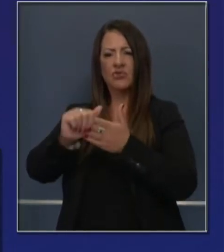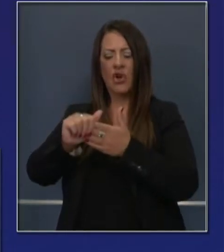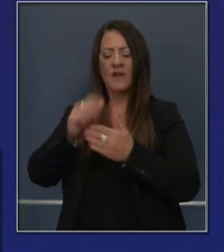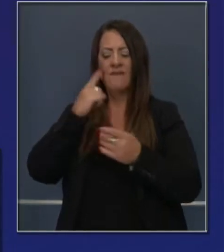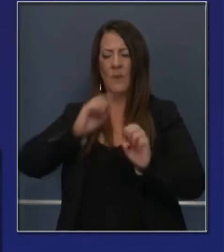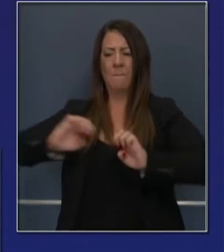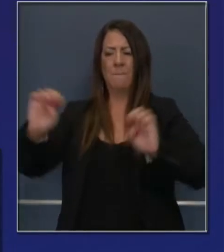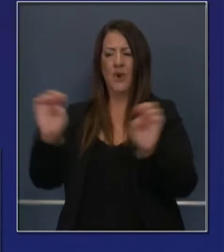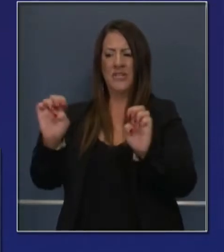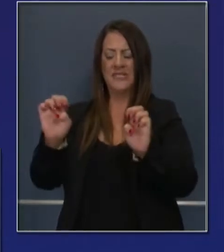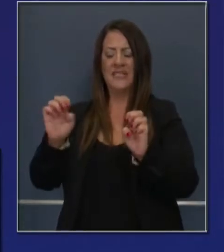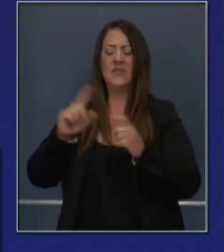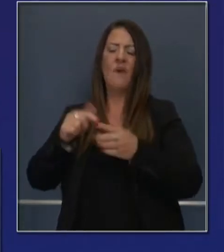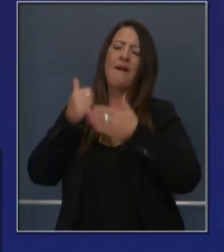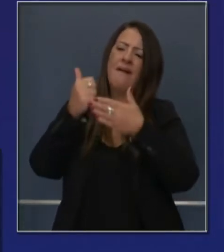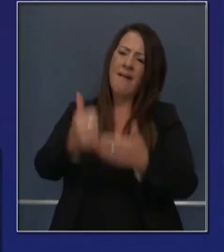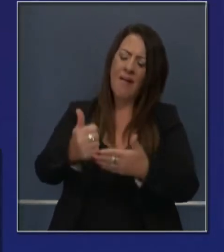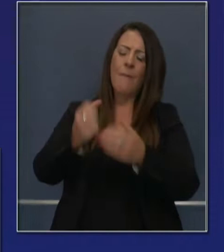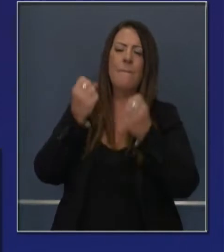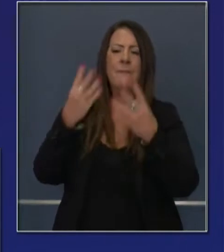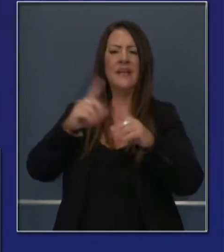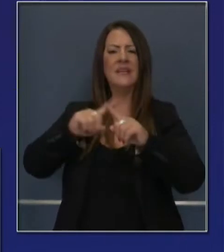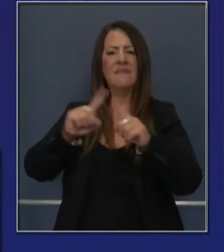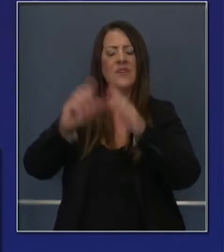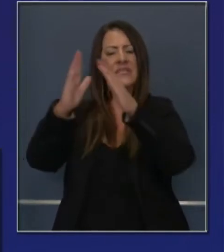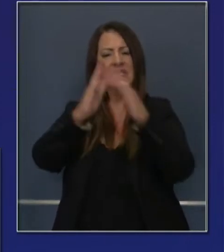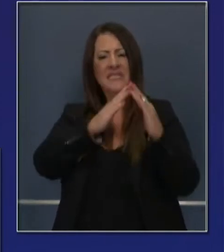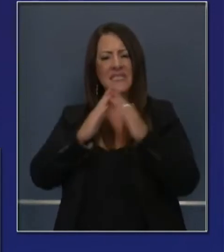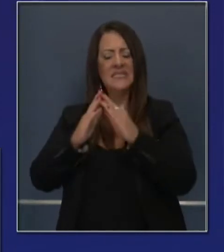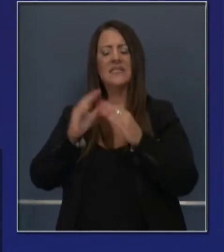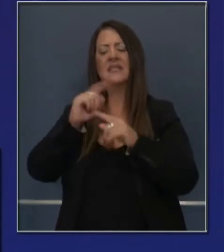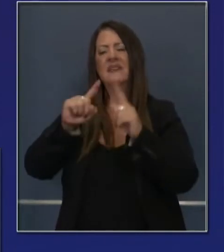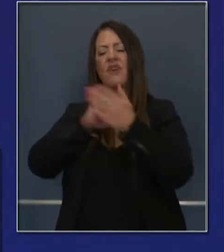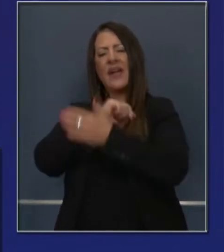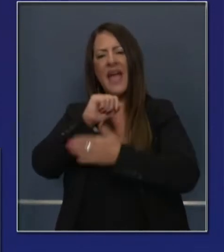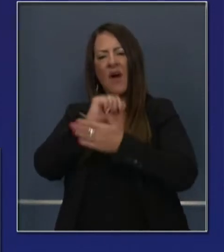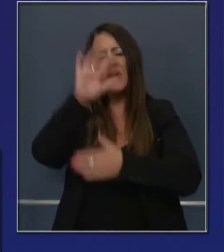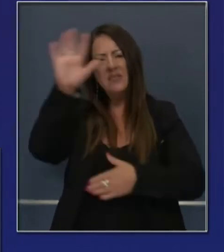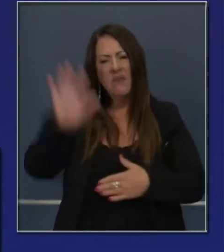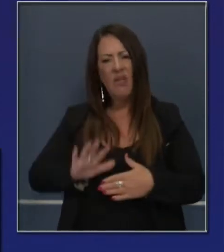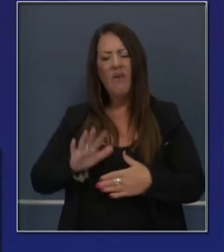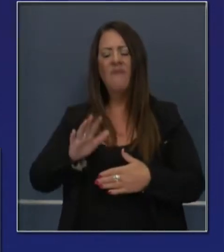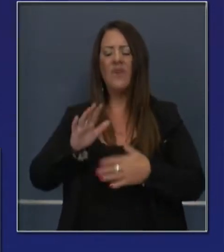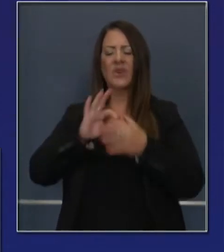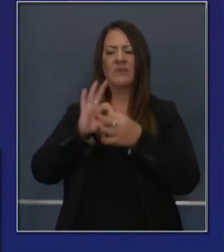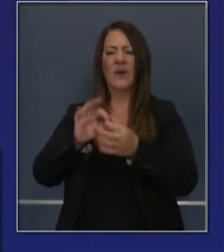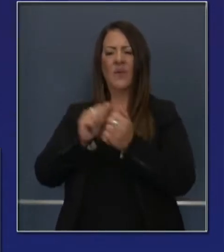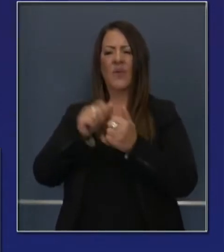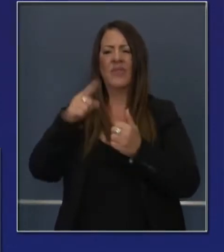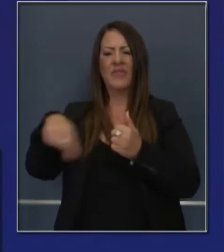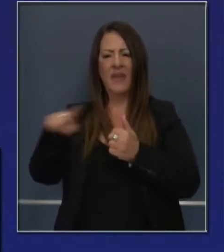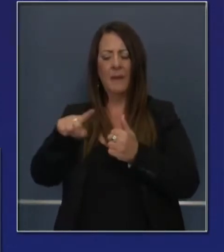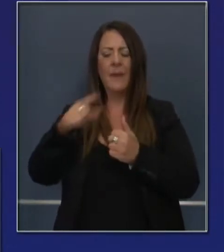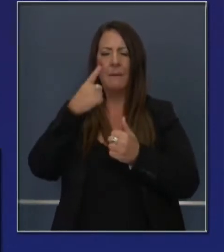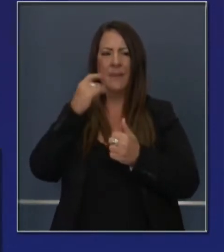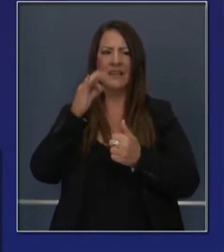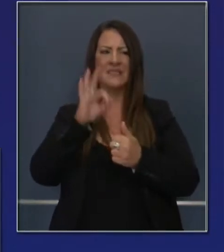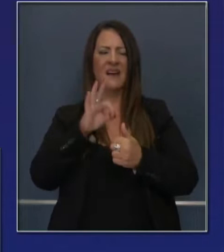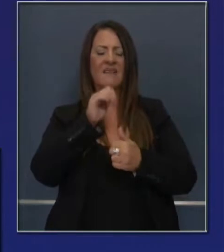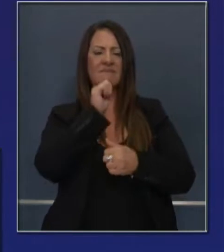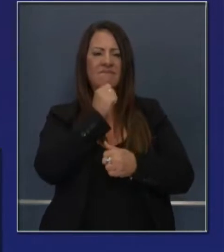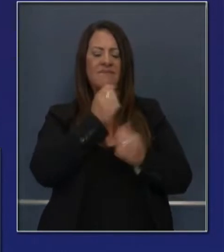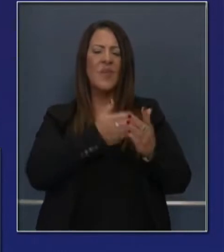and counties under the pressure of COVID-19 and the economic outcomes as a consequence. We